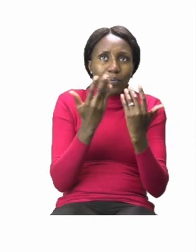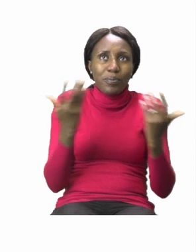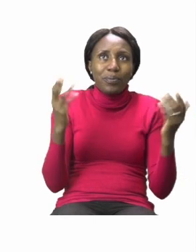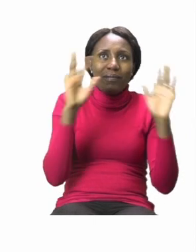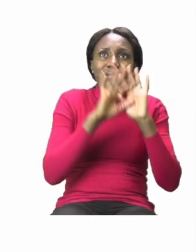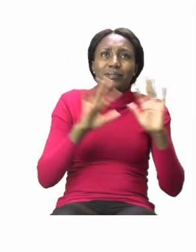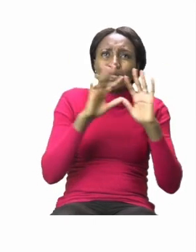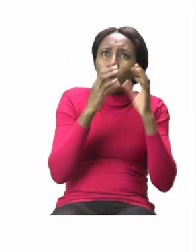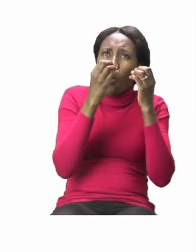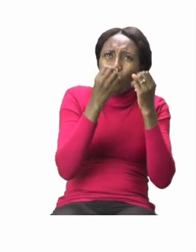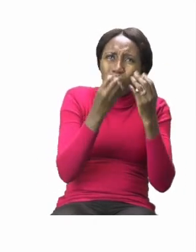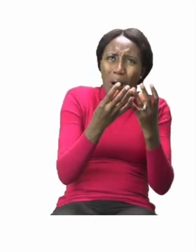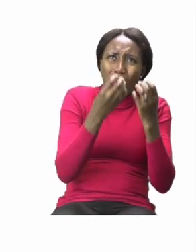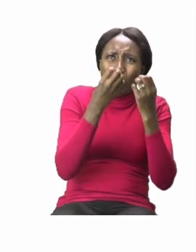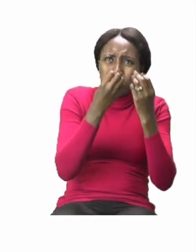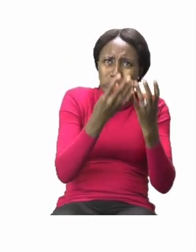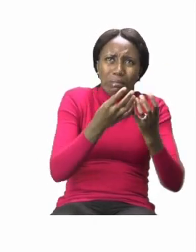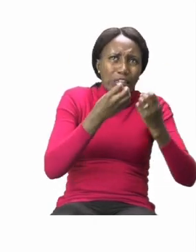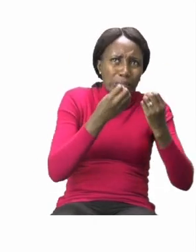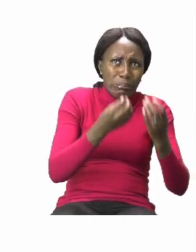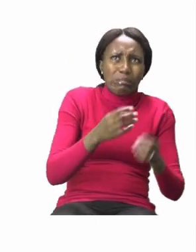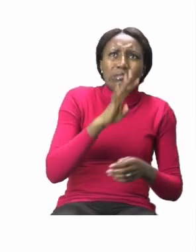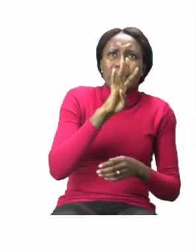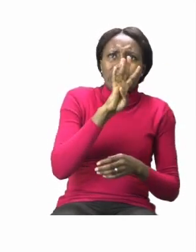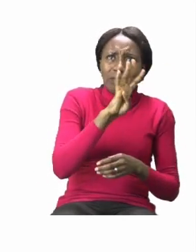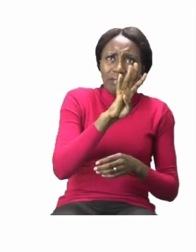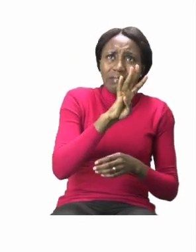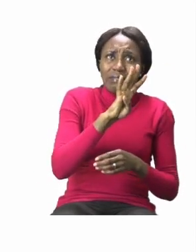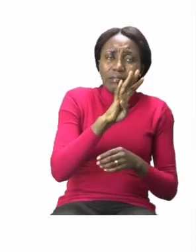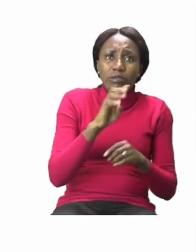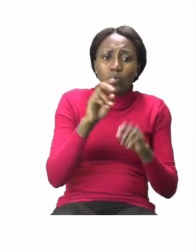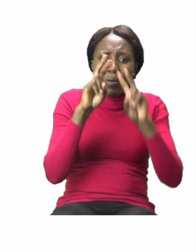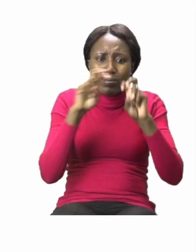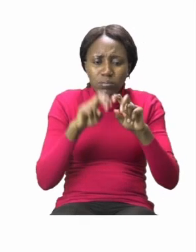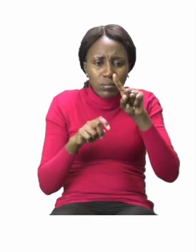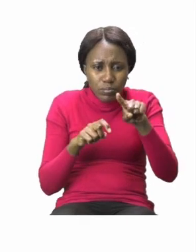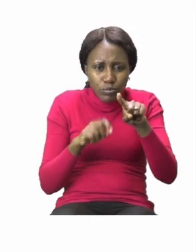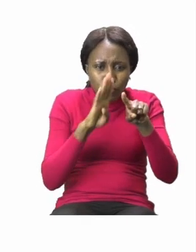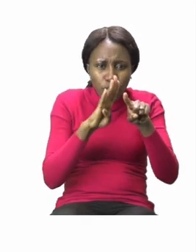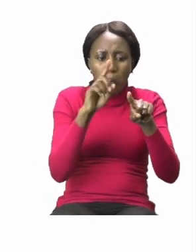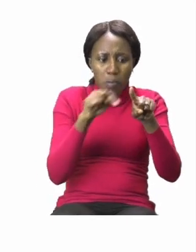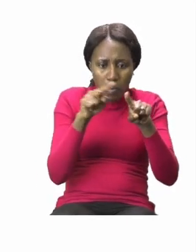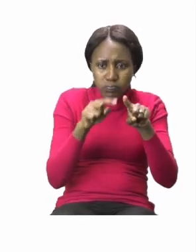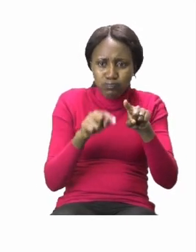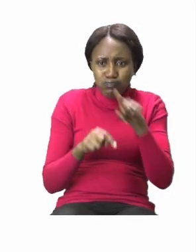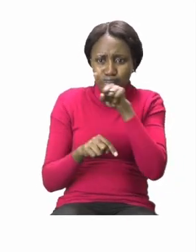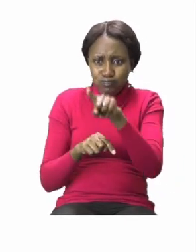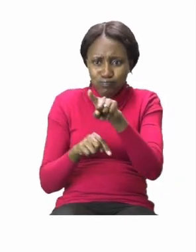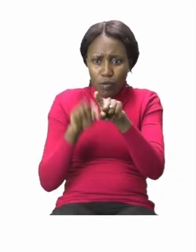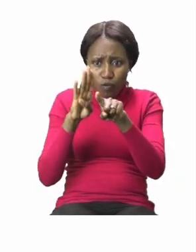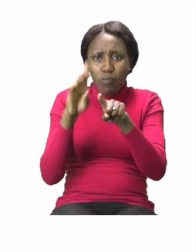are many 4s, so you have to use your finger and look carefully for all the